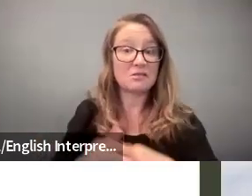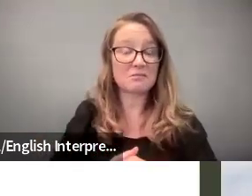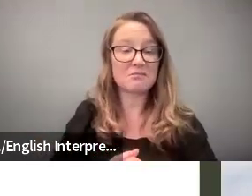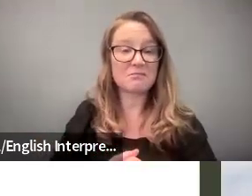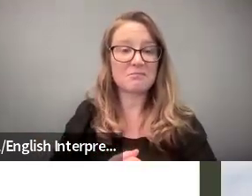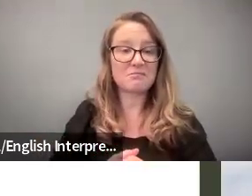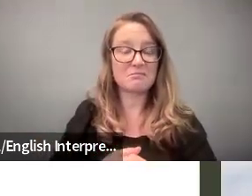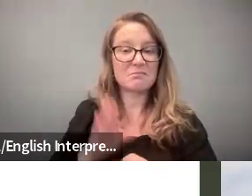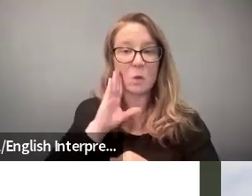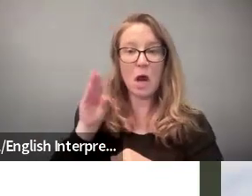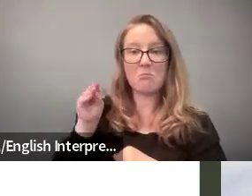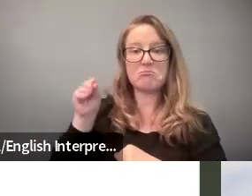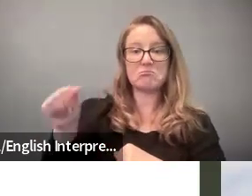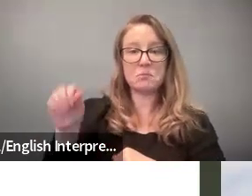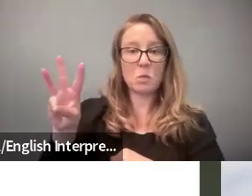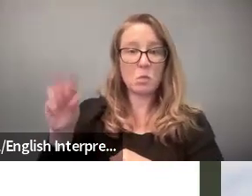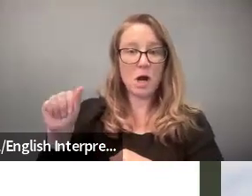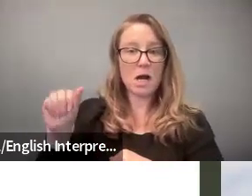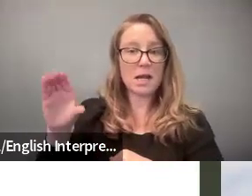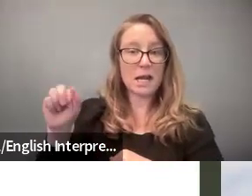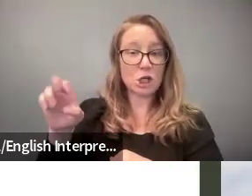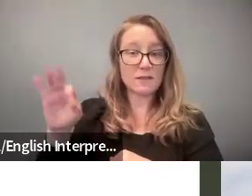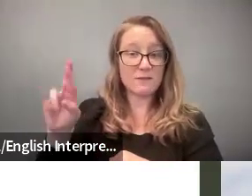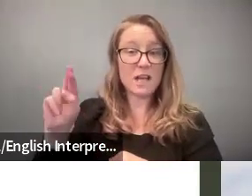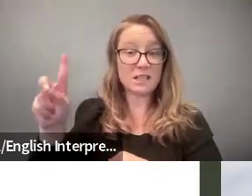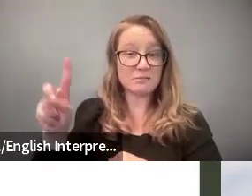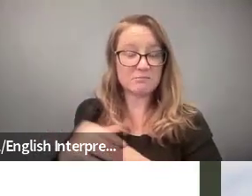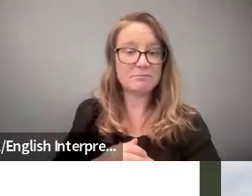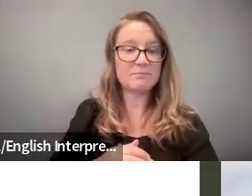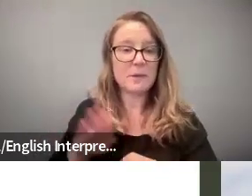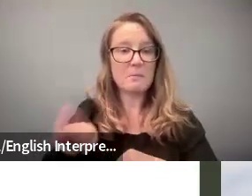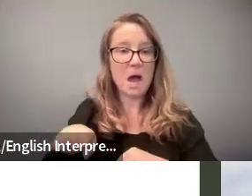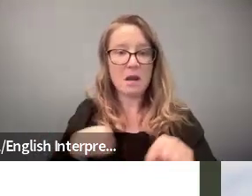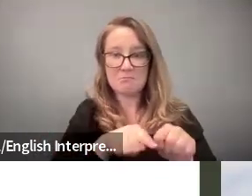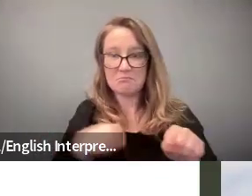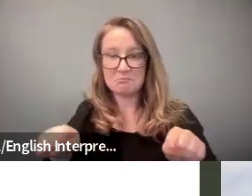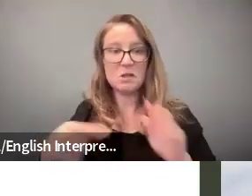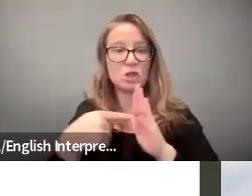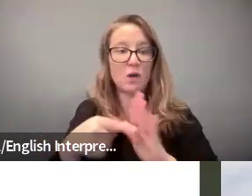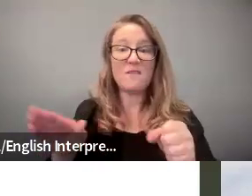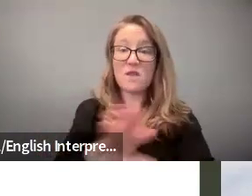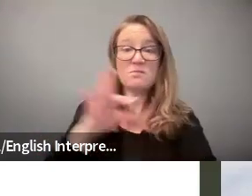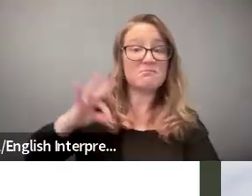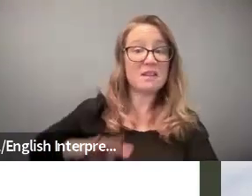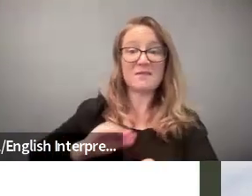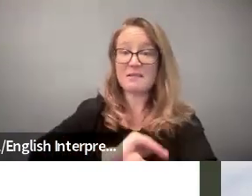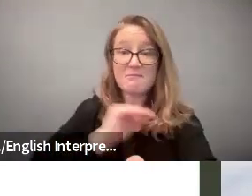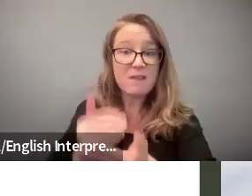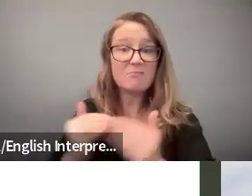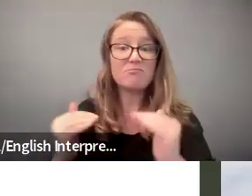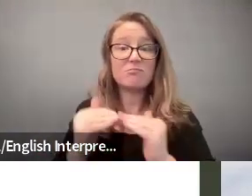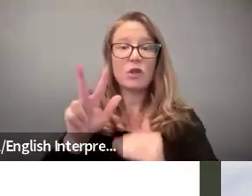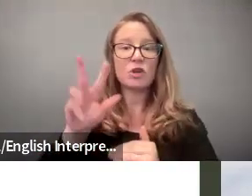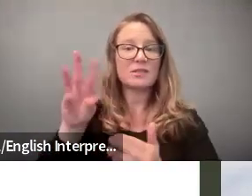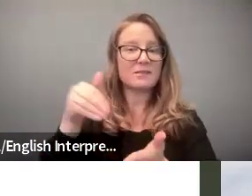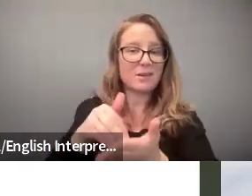$8,700 that they would have contributed to the Walk Cares Fund. And at the bottom of the screen there, we can see that the full benefit amount is